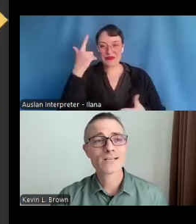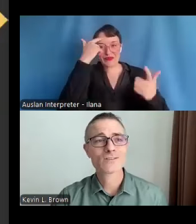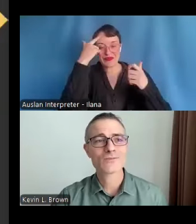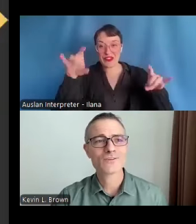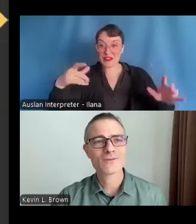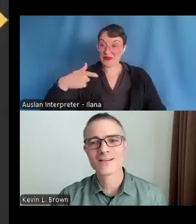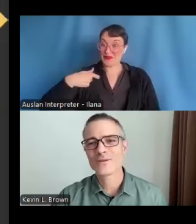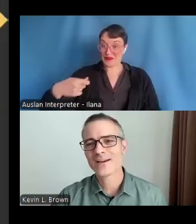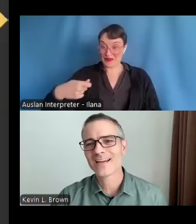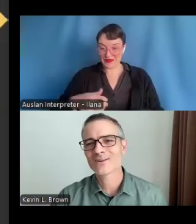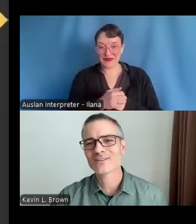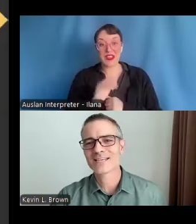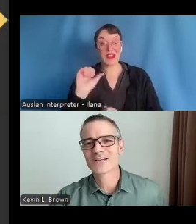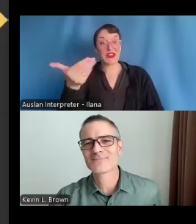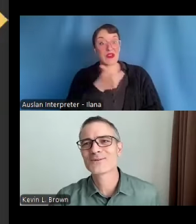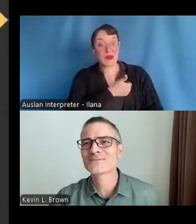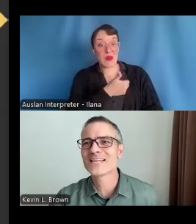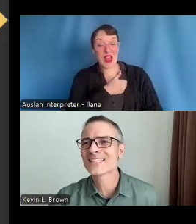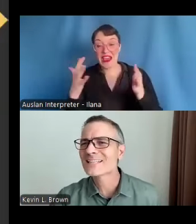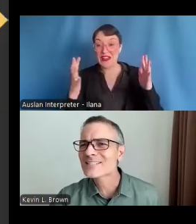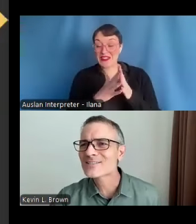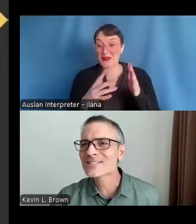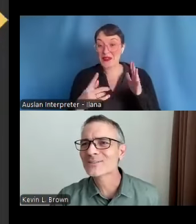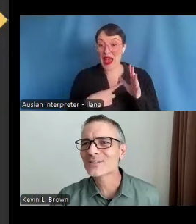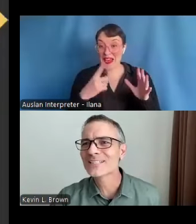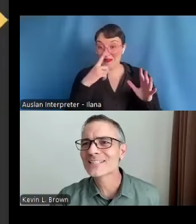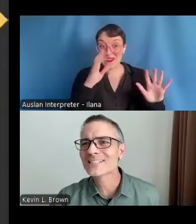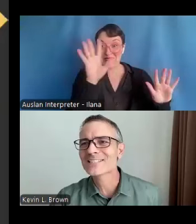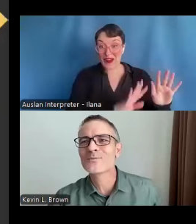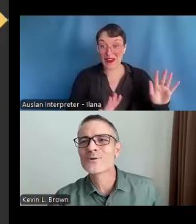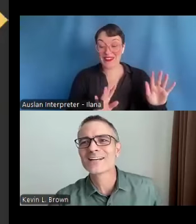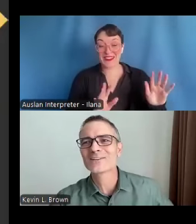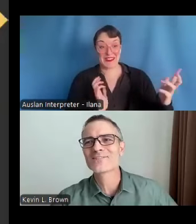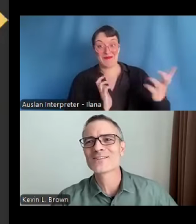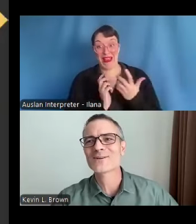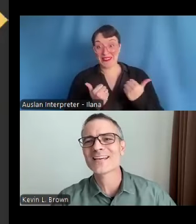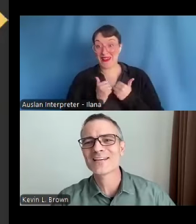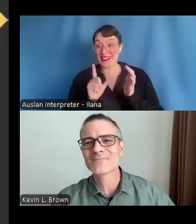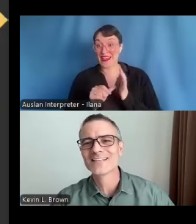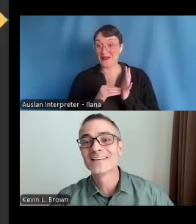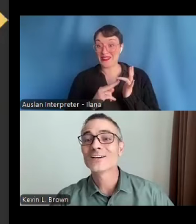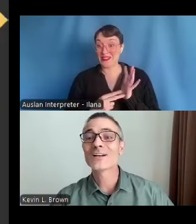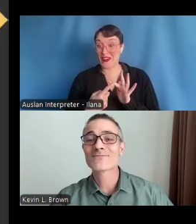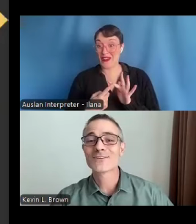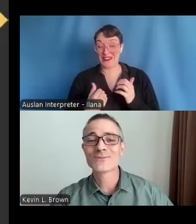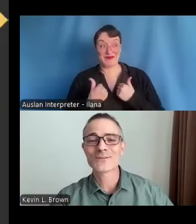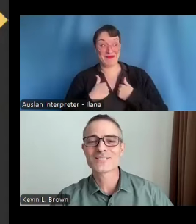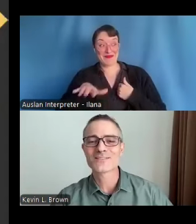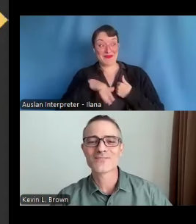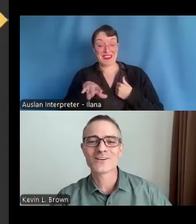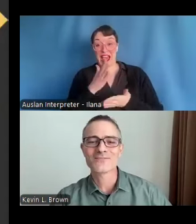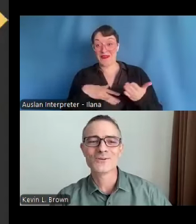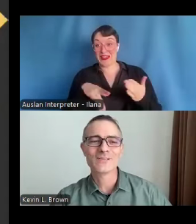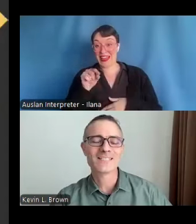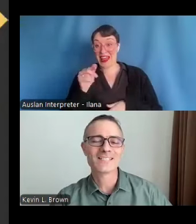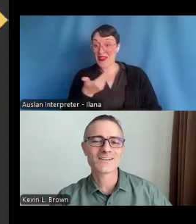morning to those of you in WA. You're on the same time zone as me. I think it's just still morning here, 11:30 a.m. and good afternoon to the rest